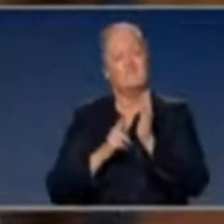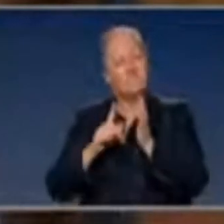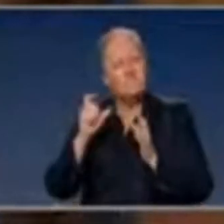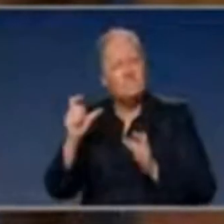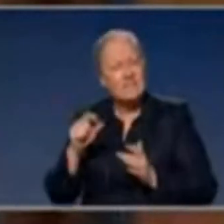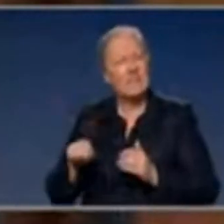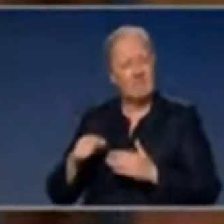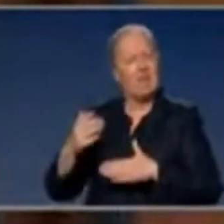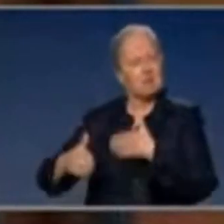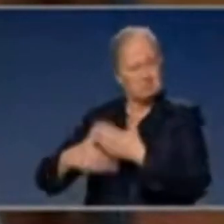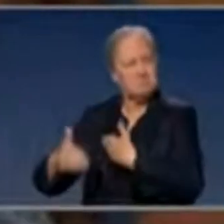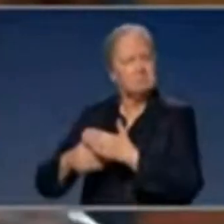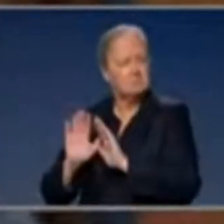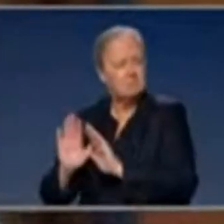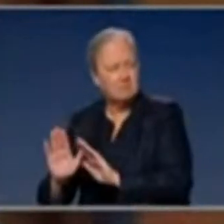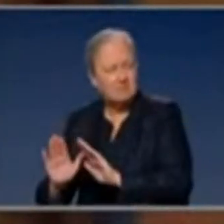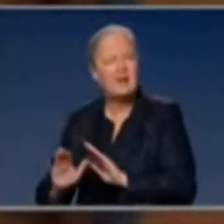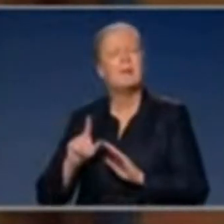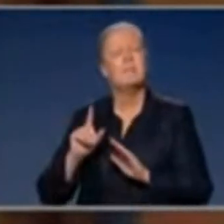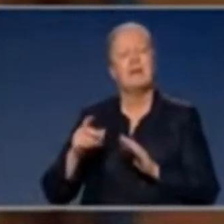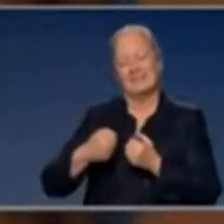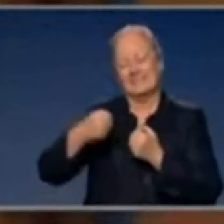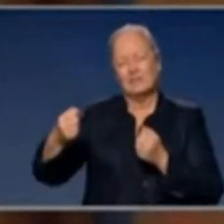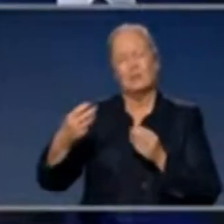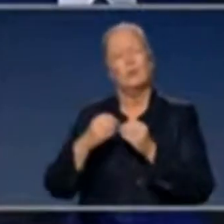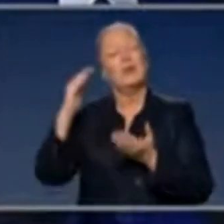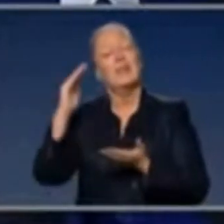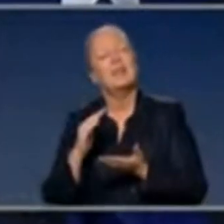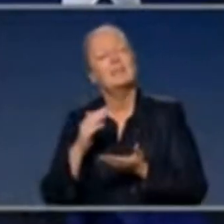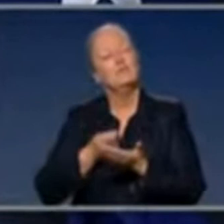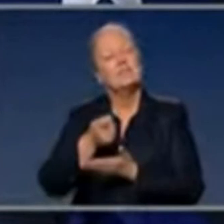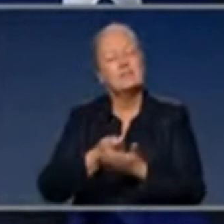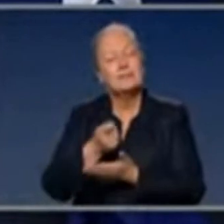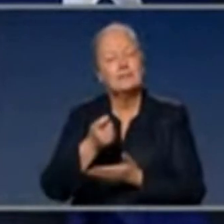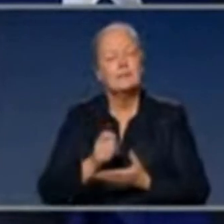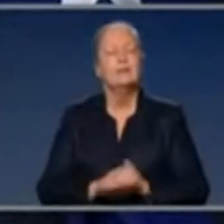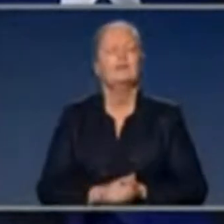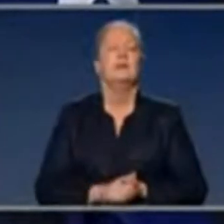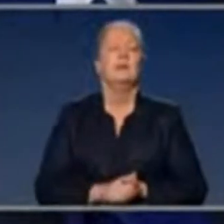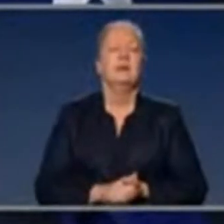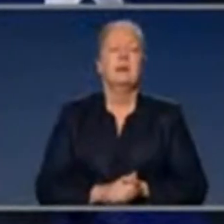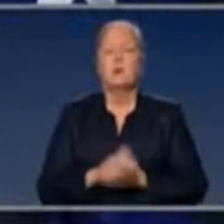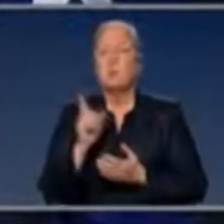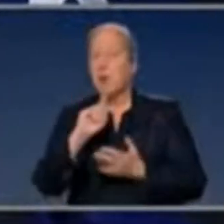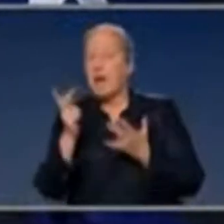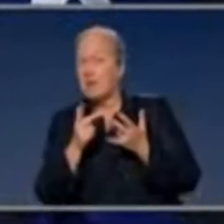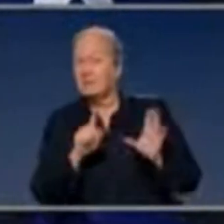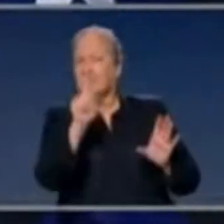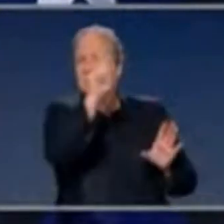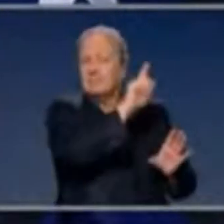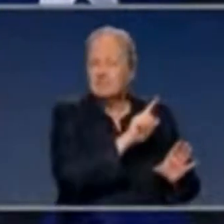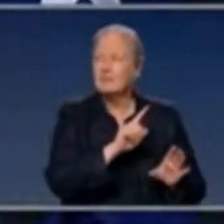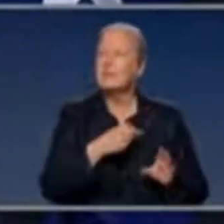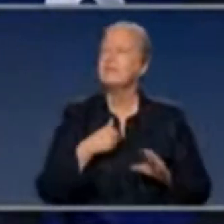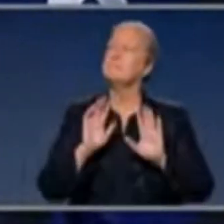the other states extend that? Well, we considered this a few weeks ago. I can't remember which meeting the National Cabinet was. I think it was about a month